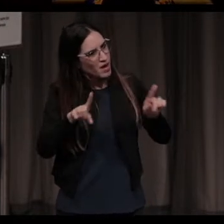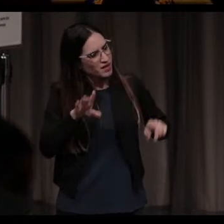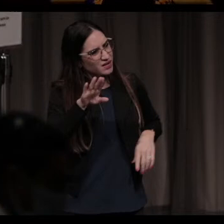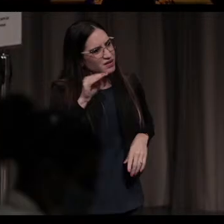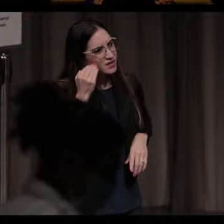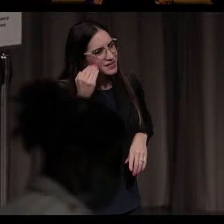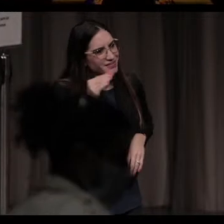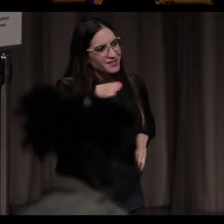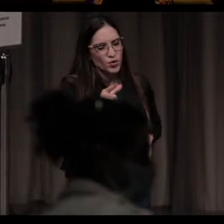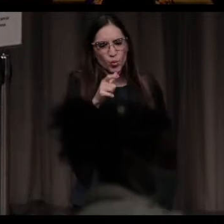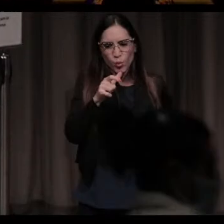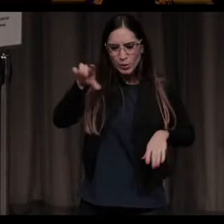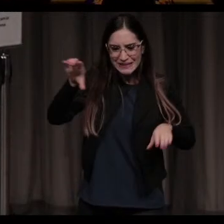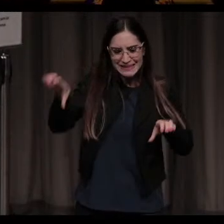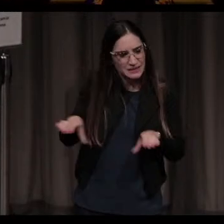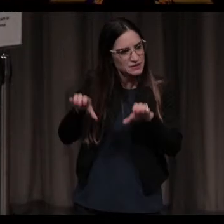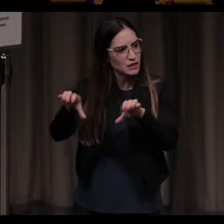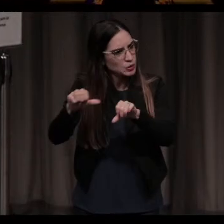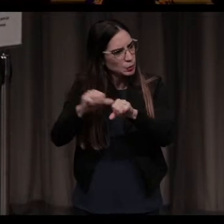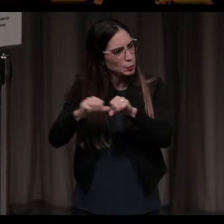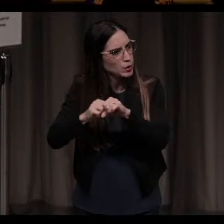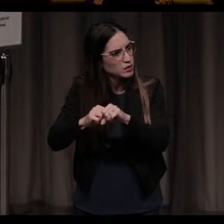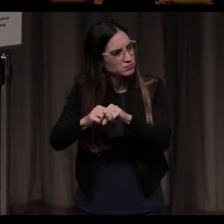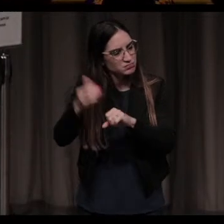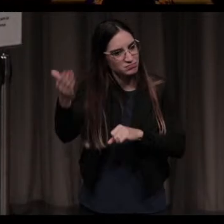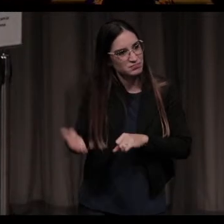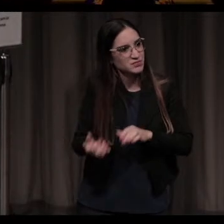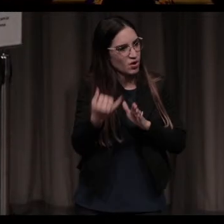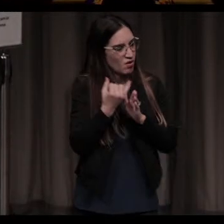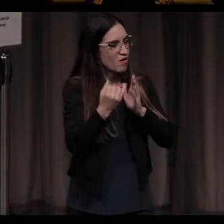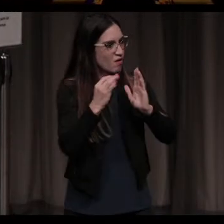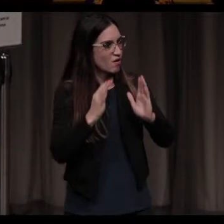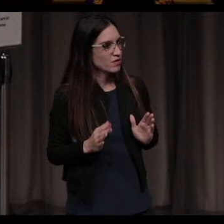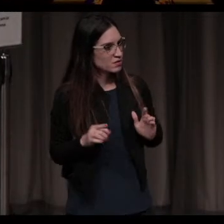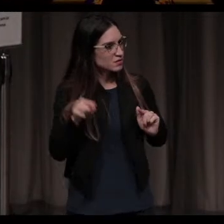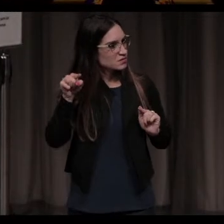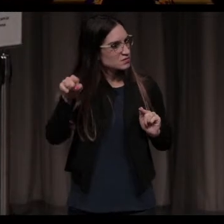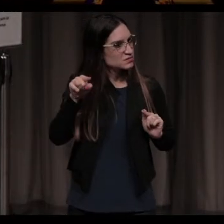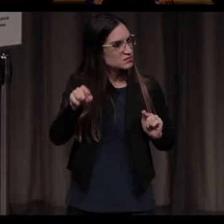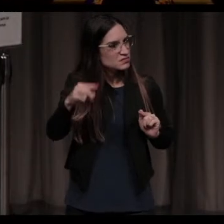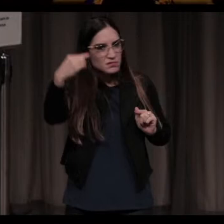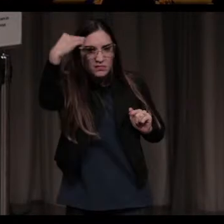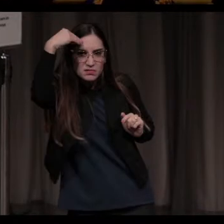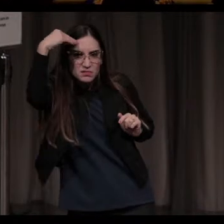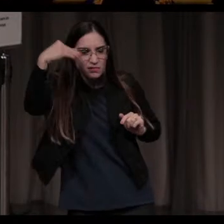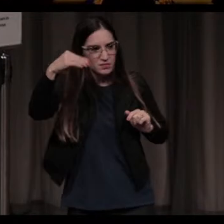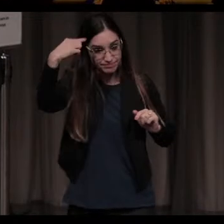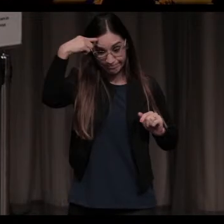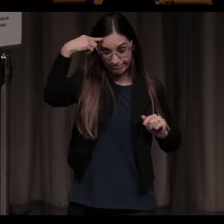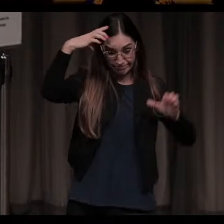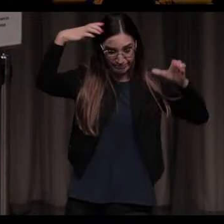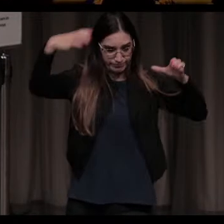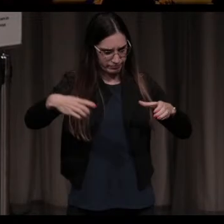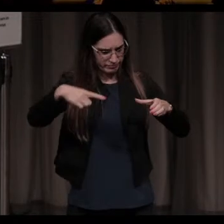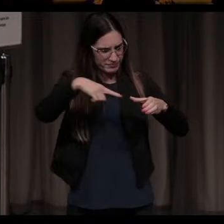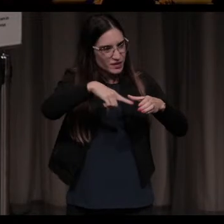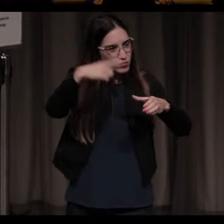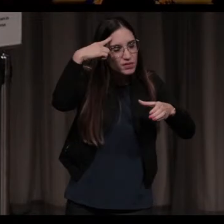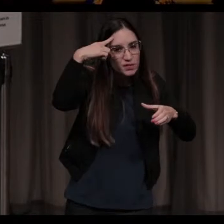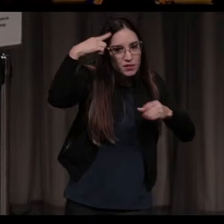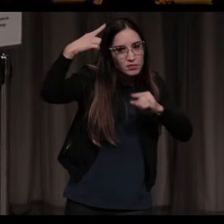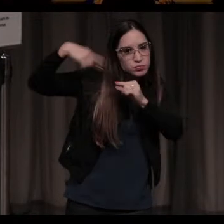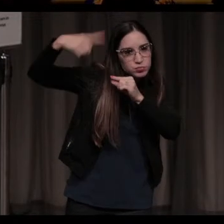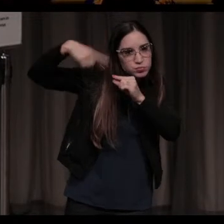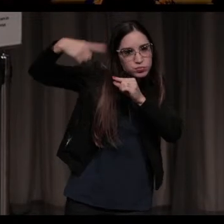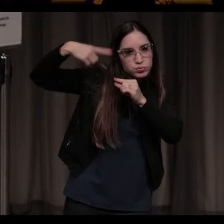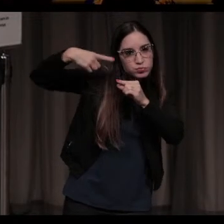to even know where their work is being placed or what's being beside their art. I think is something that's fundamentally important, especially for